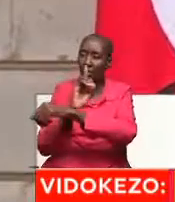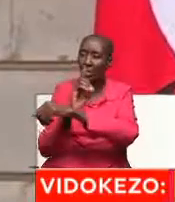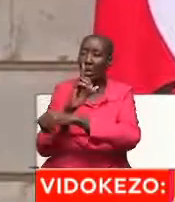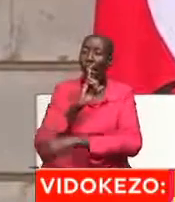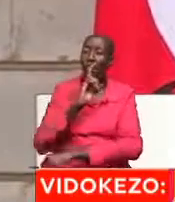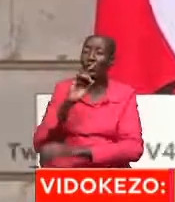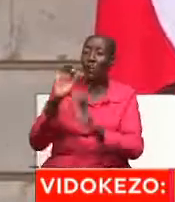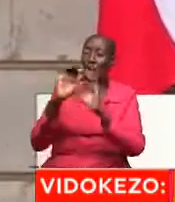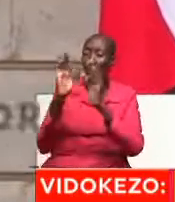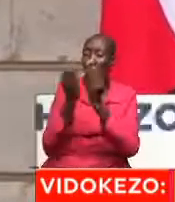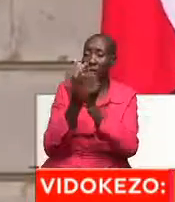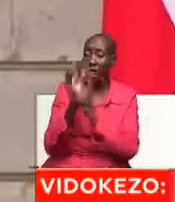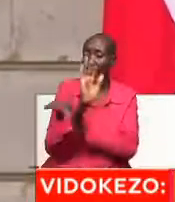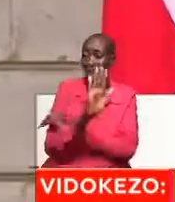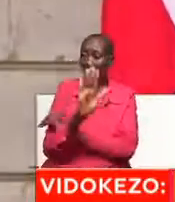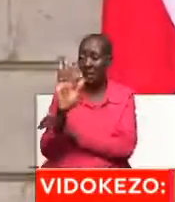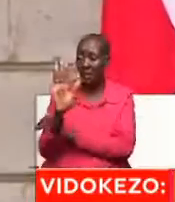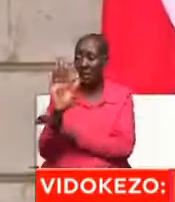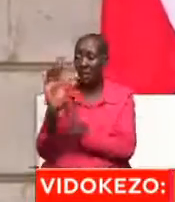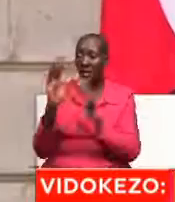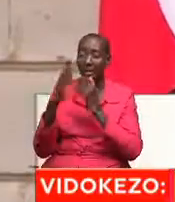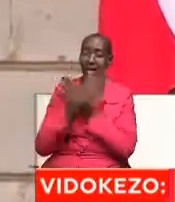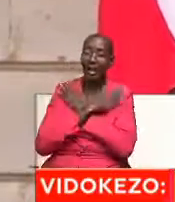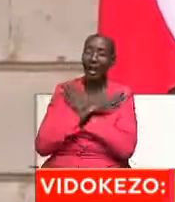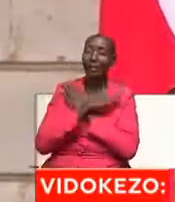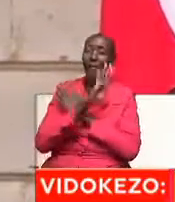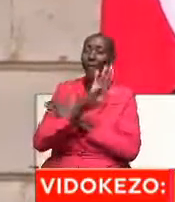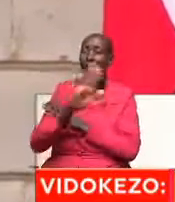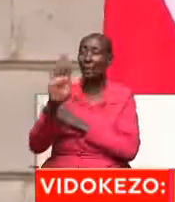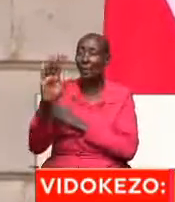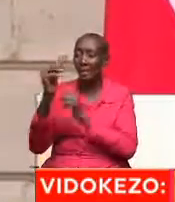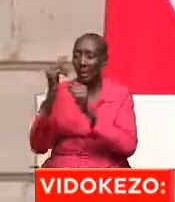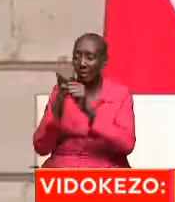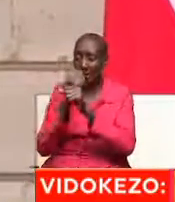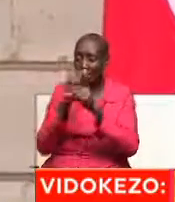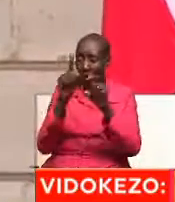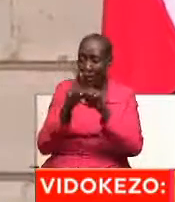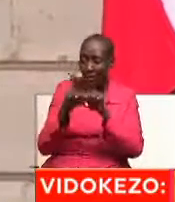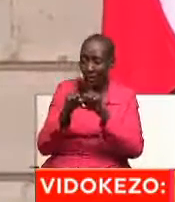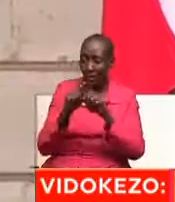their families, their friends, workmates and